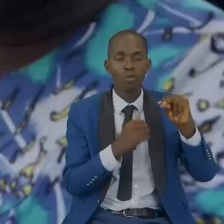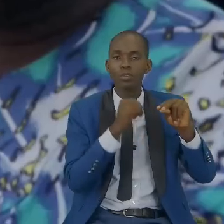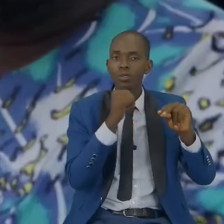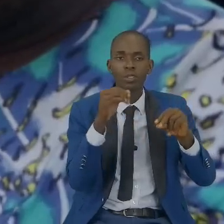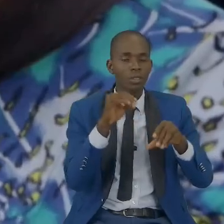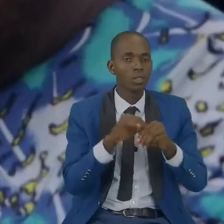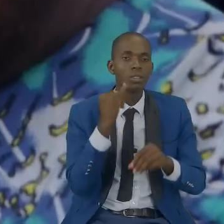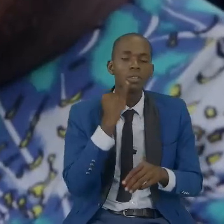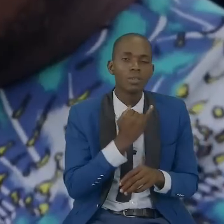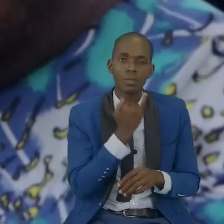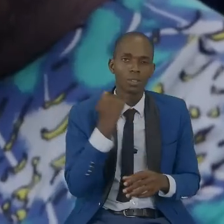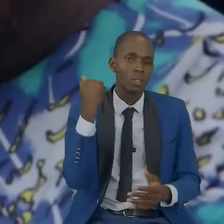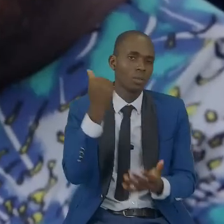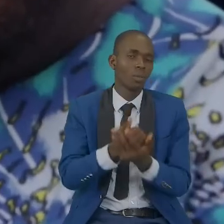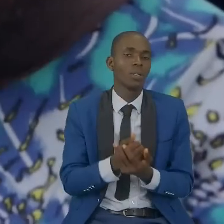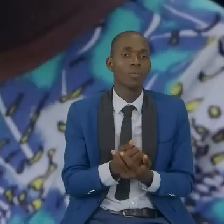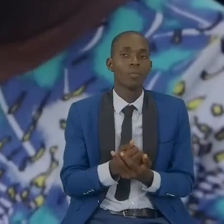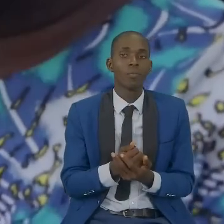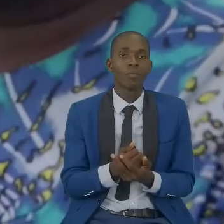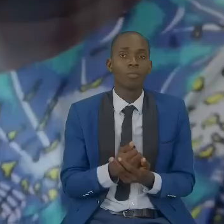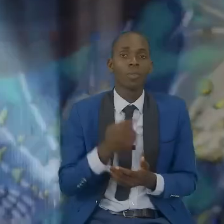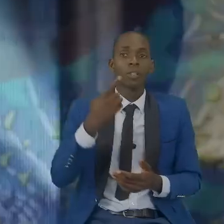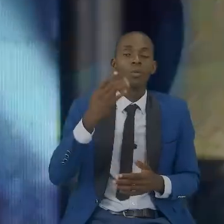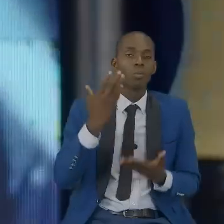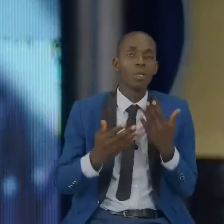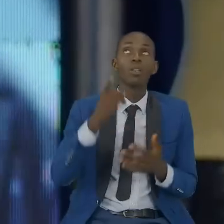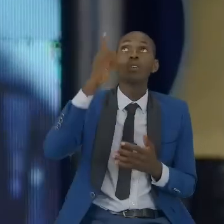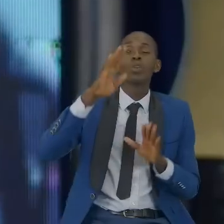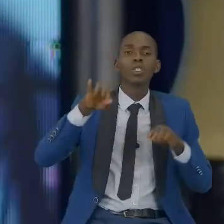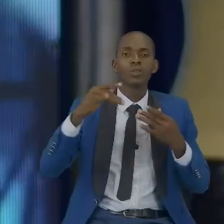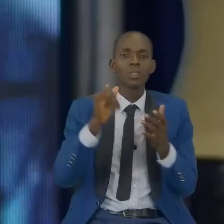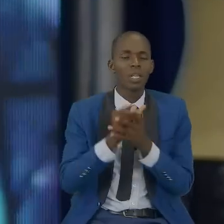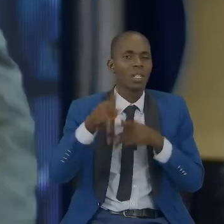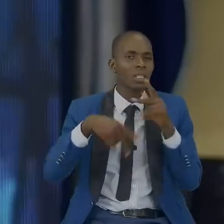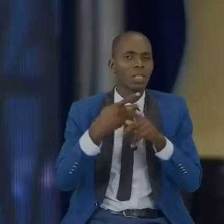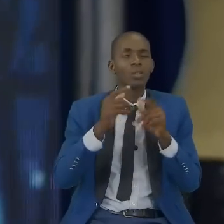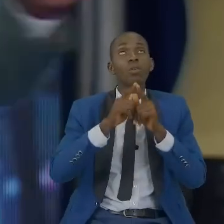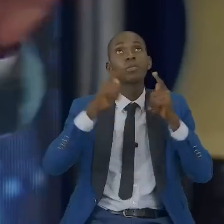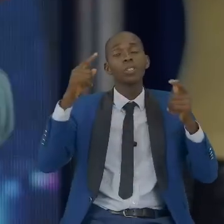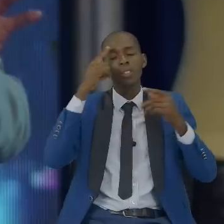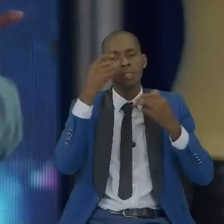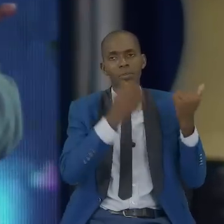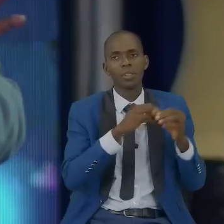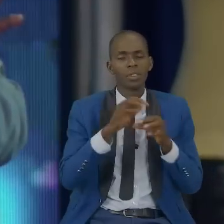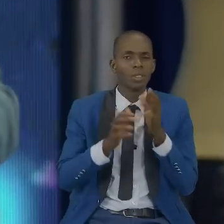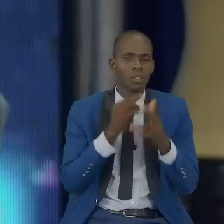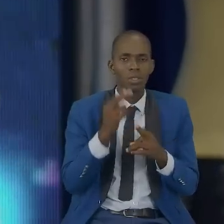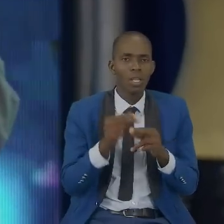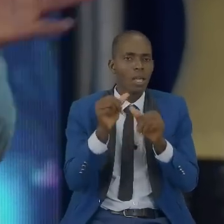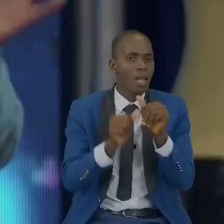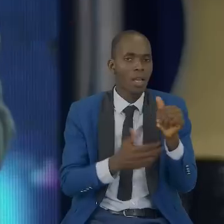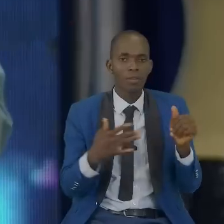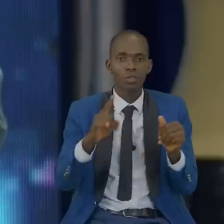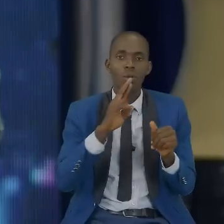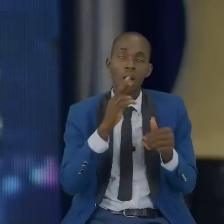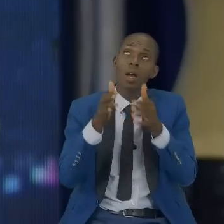Amen. If God, when God gives you that kind of faith, surpassing faith, everything you are asking for will